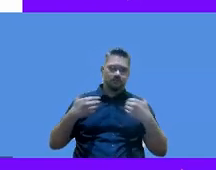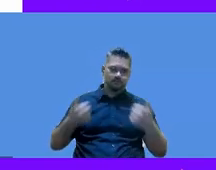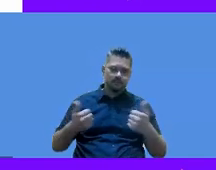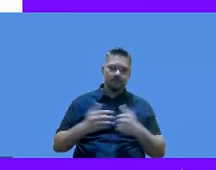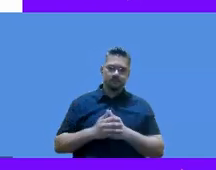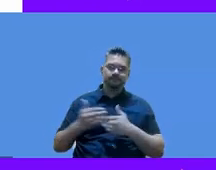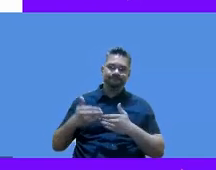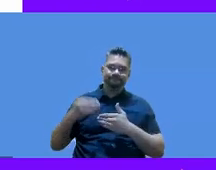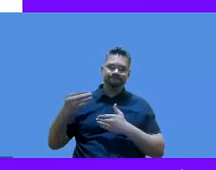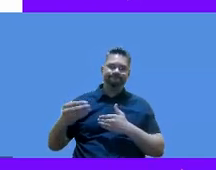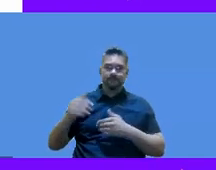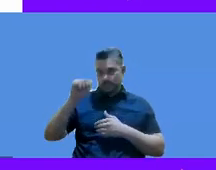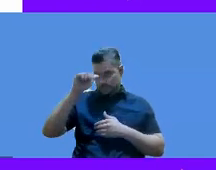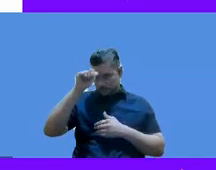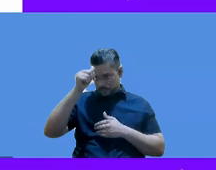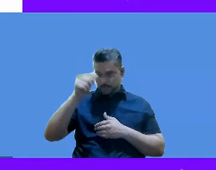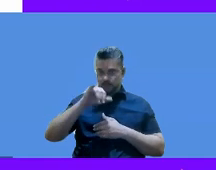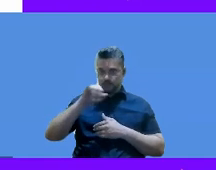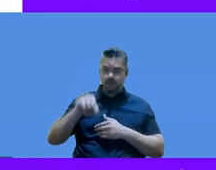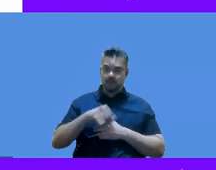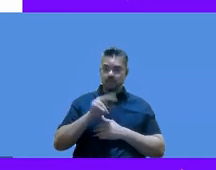June 20th, so also keep an eye out for that.